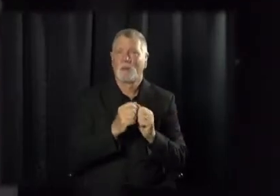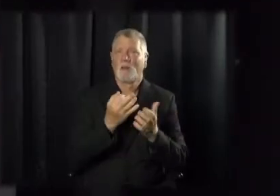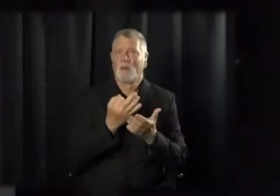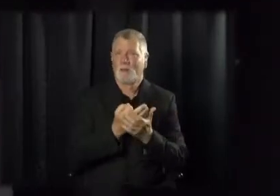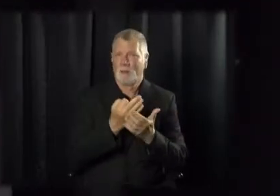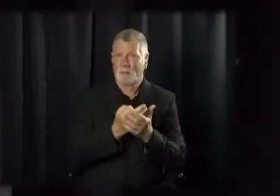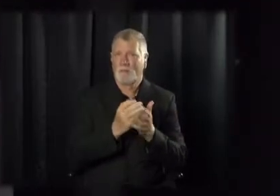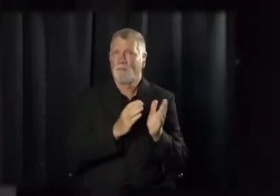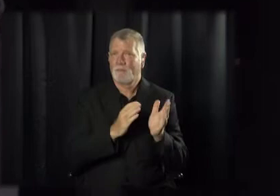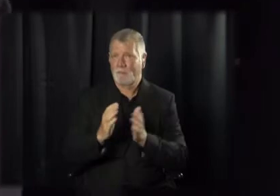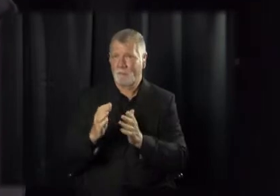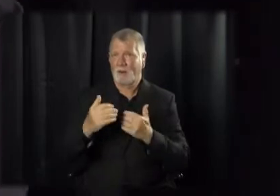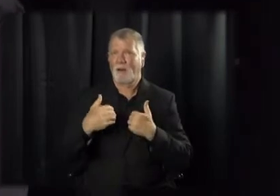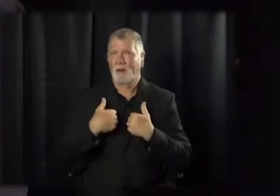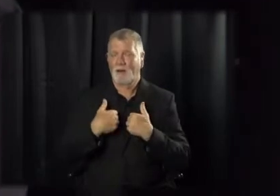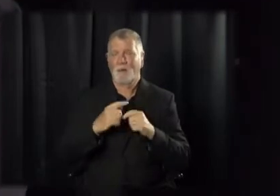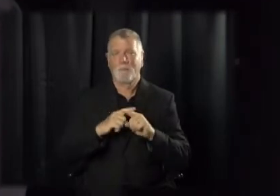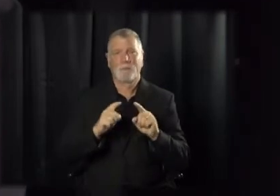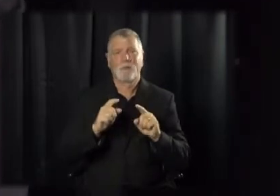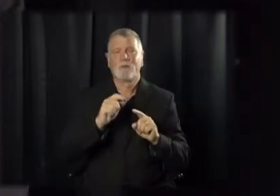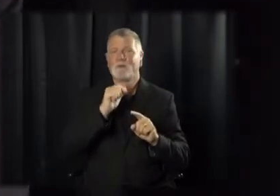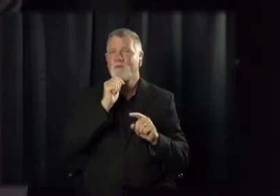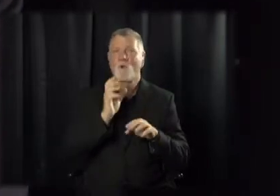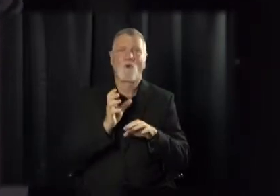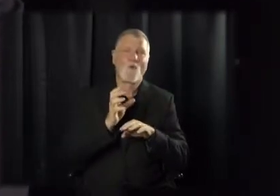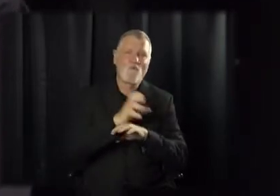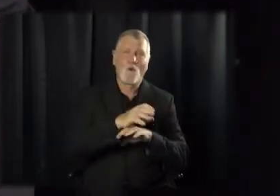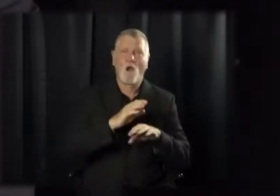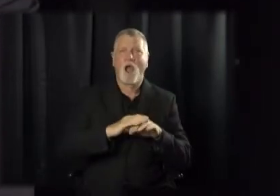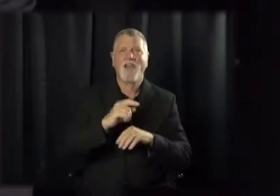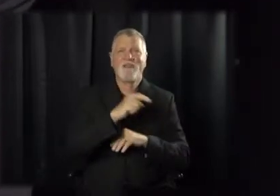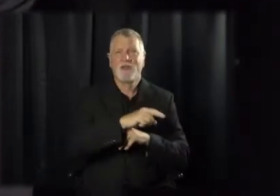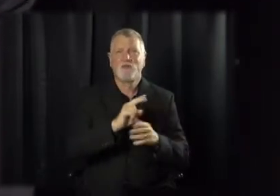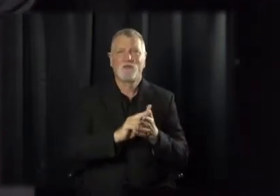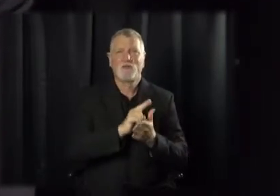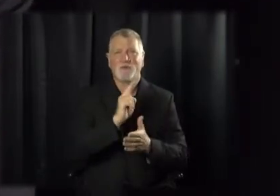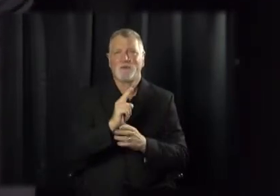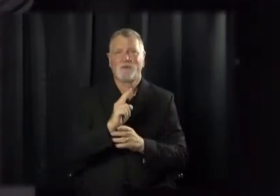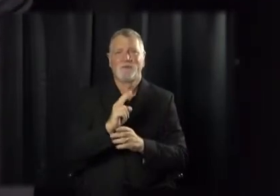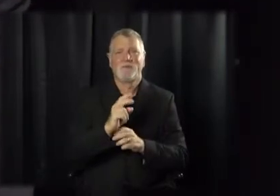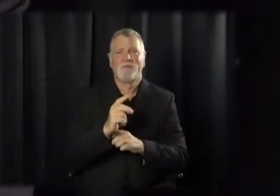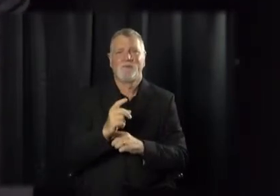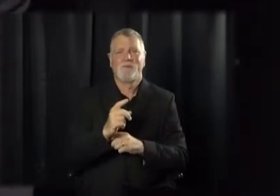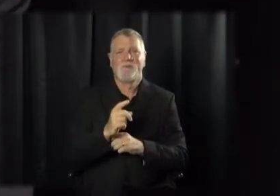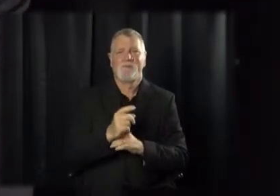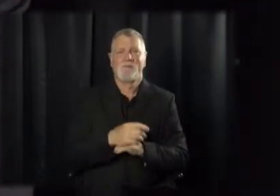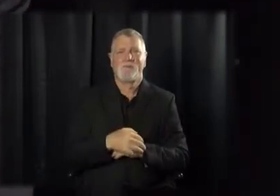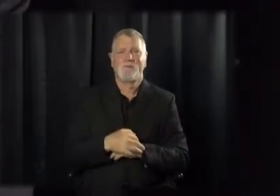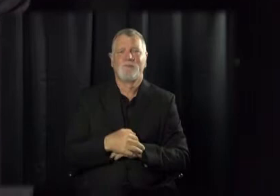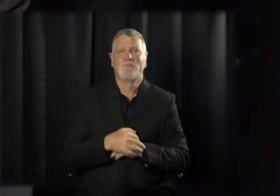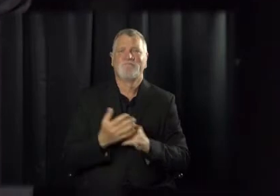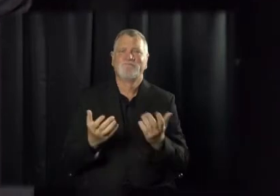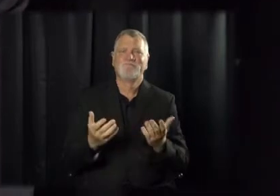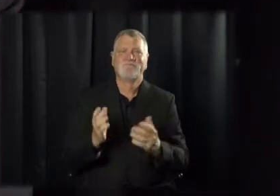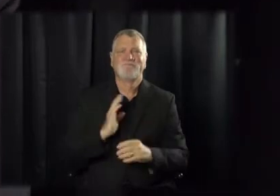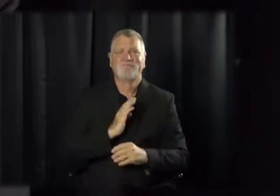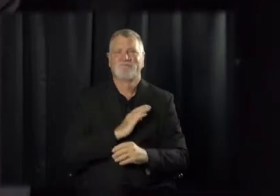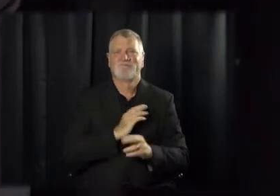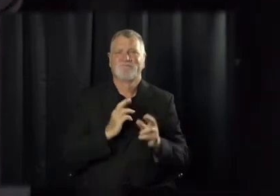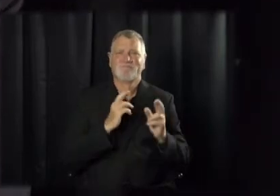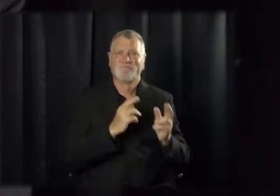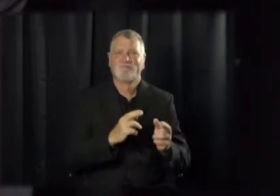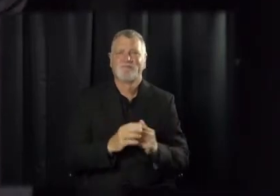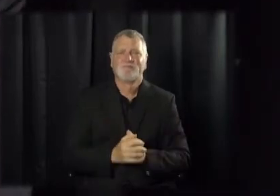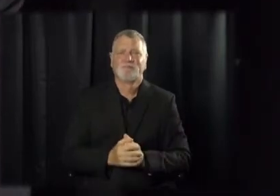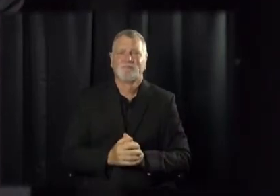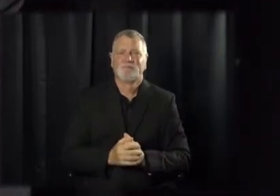fiscal plan provides, but not force upon the University of Puerto Rico the board's